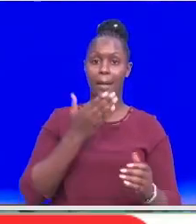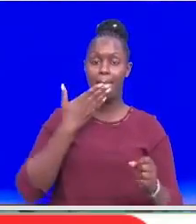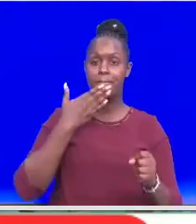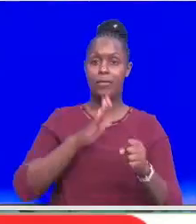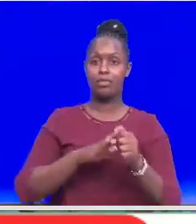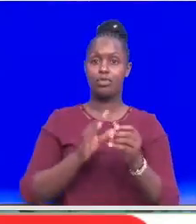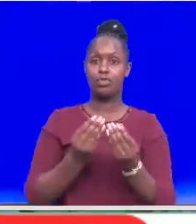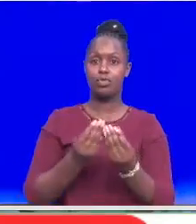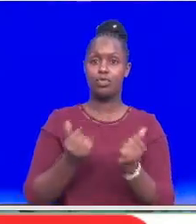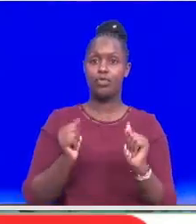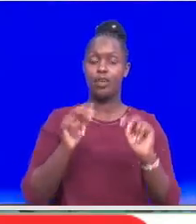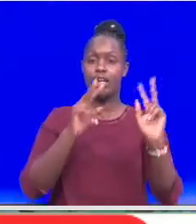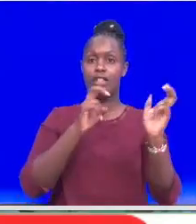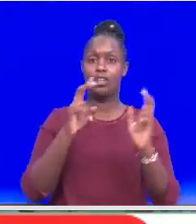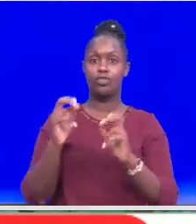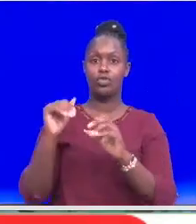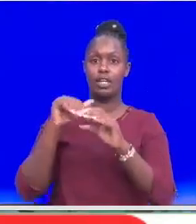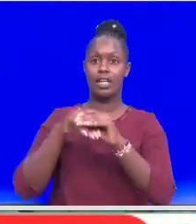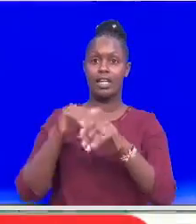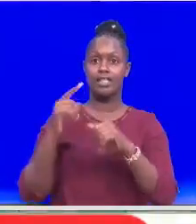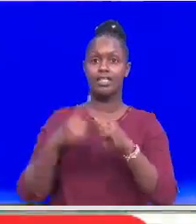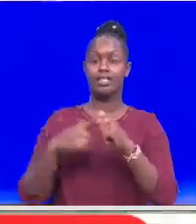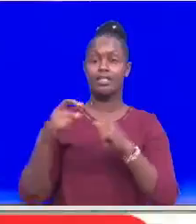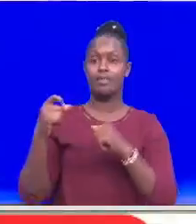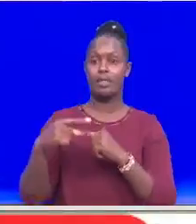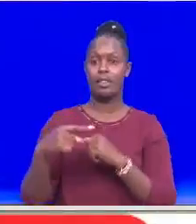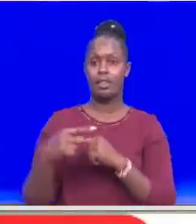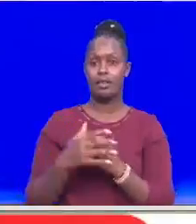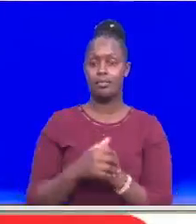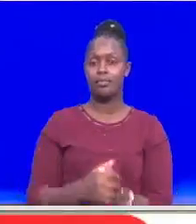in 6 months. William Moige with more.